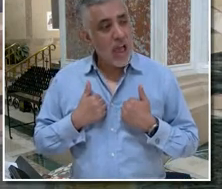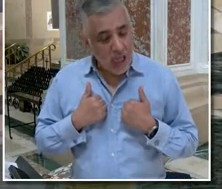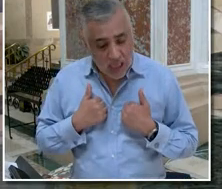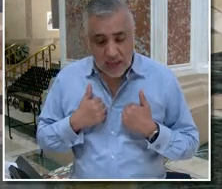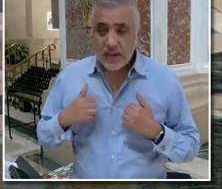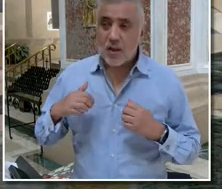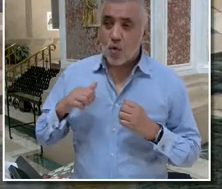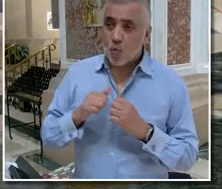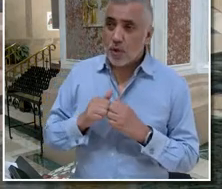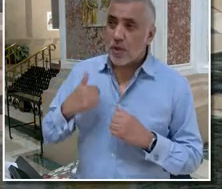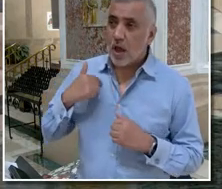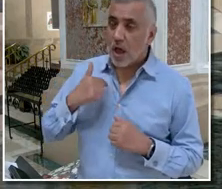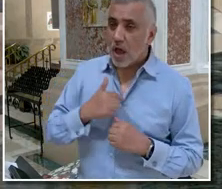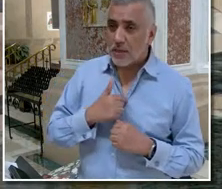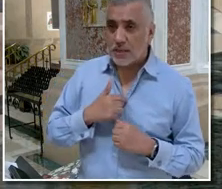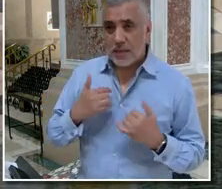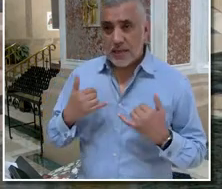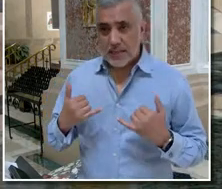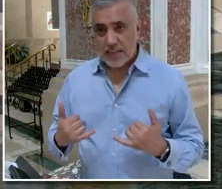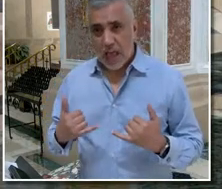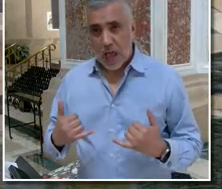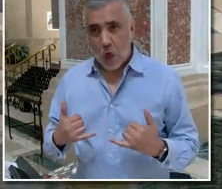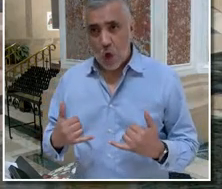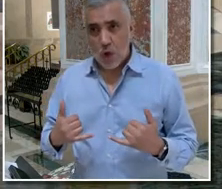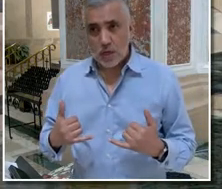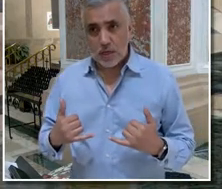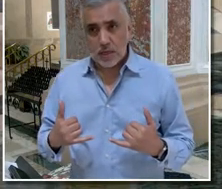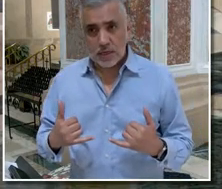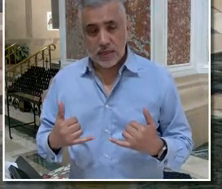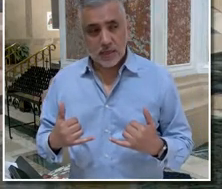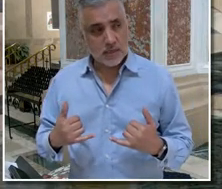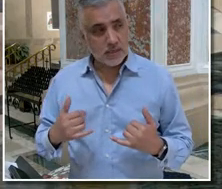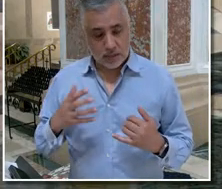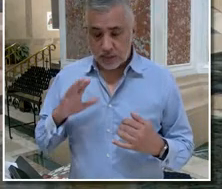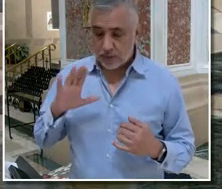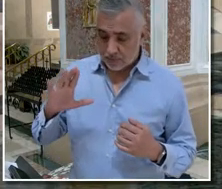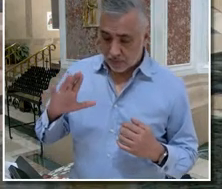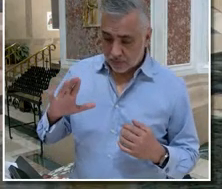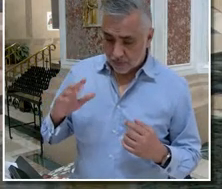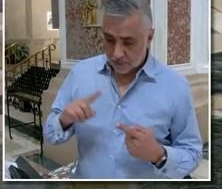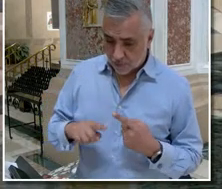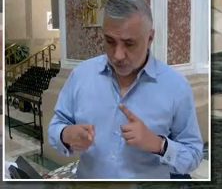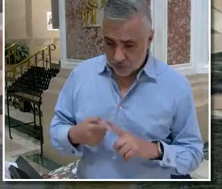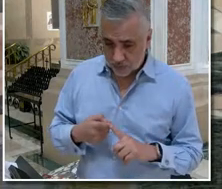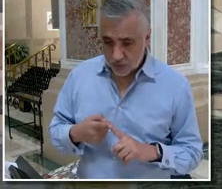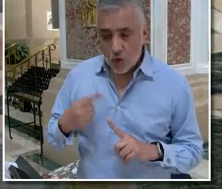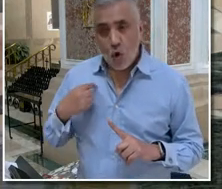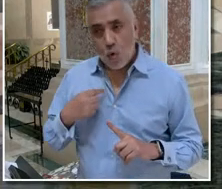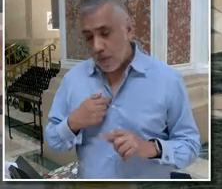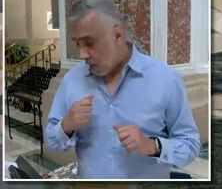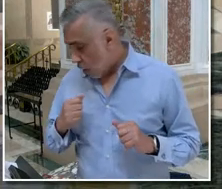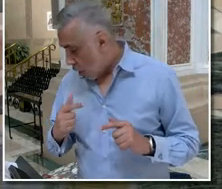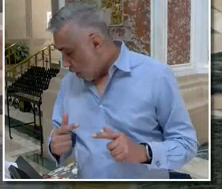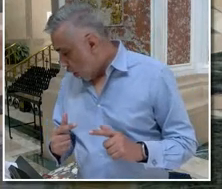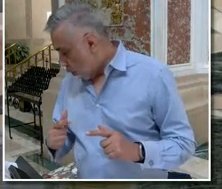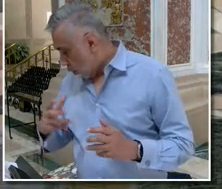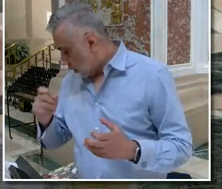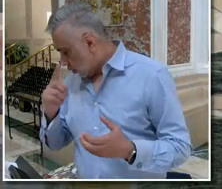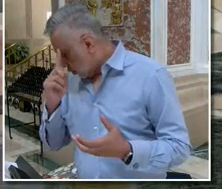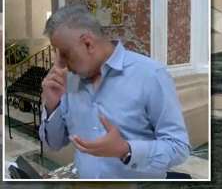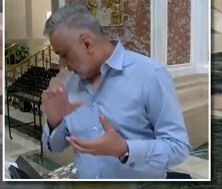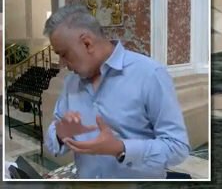us, now his modern-day friends. We might all like to